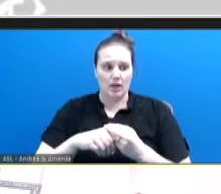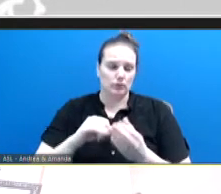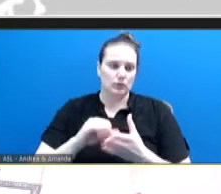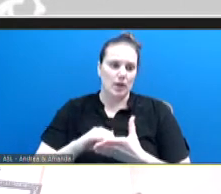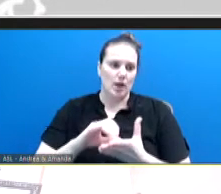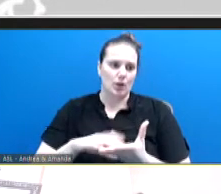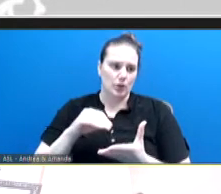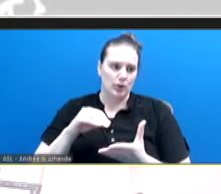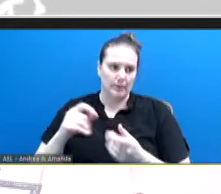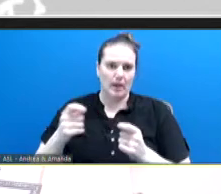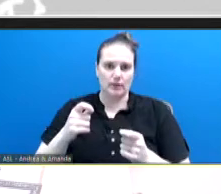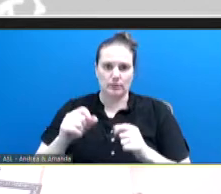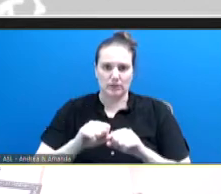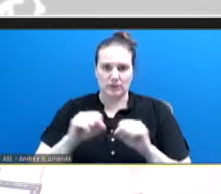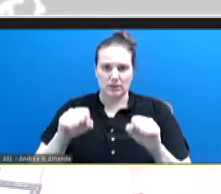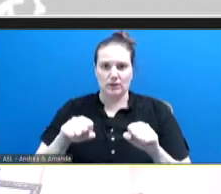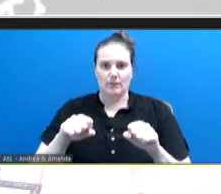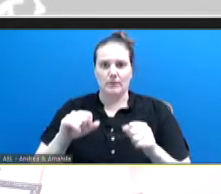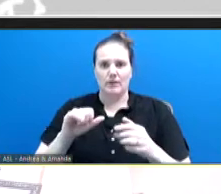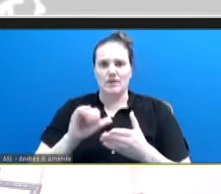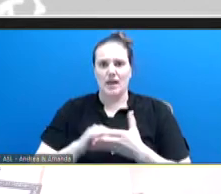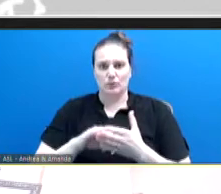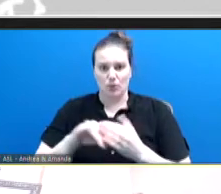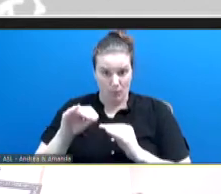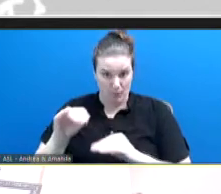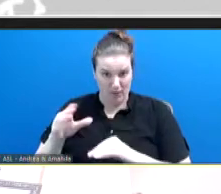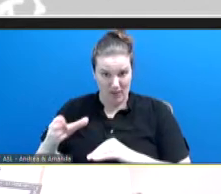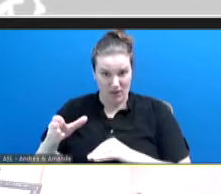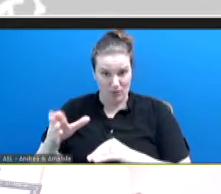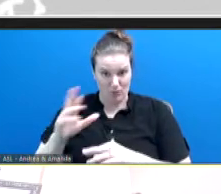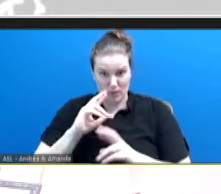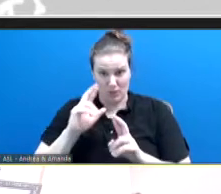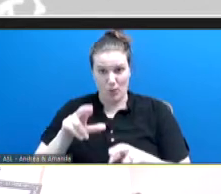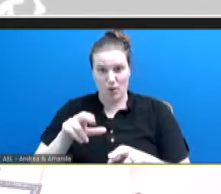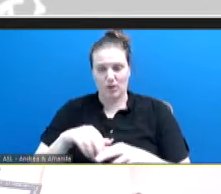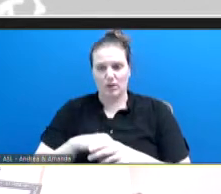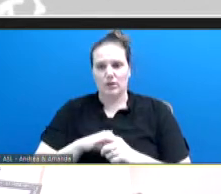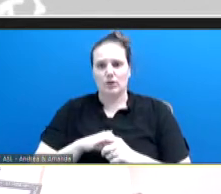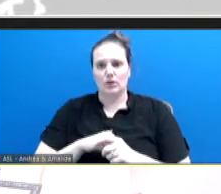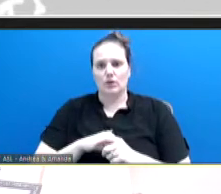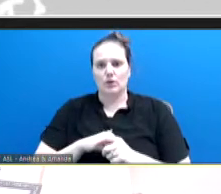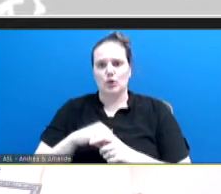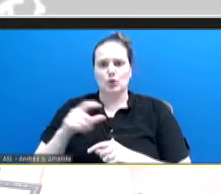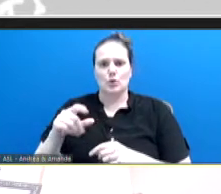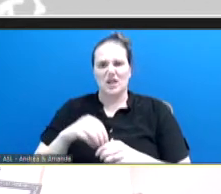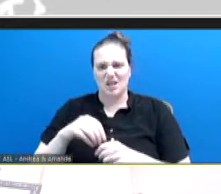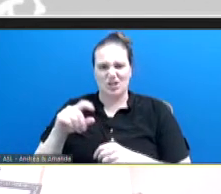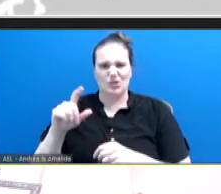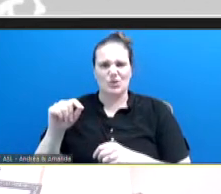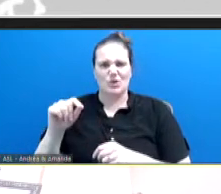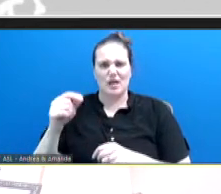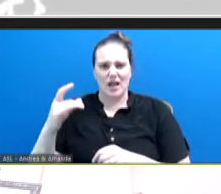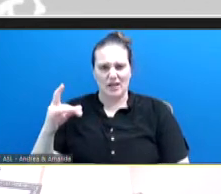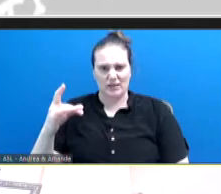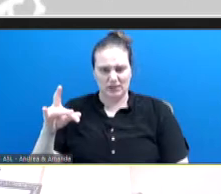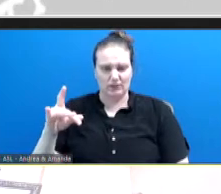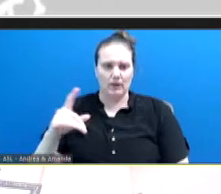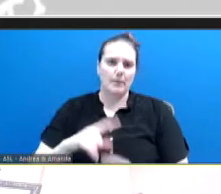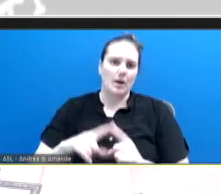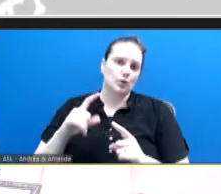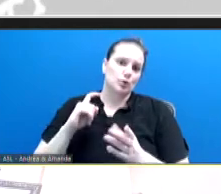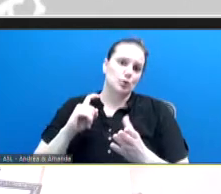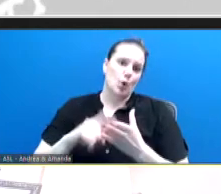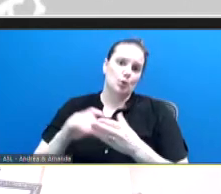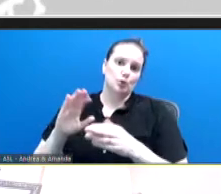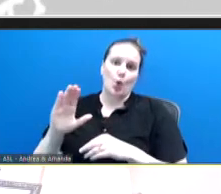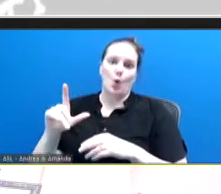management system. That's what would you put in there in that report. And so you were in 2018, but you noticed, the COCO